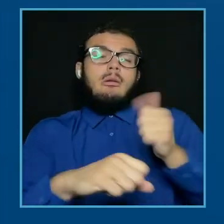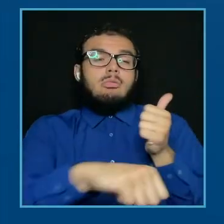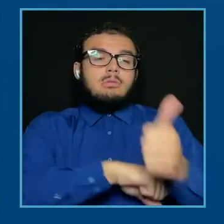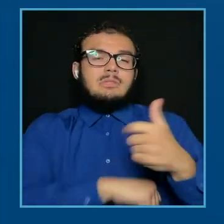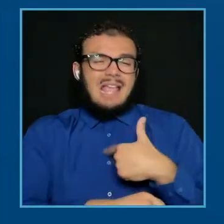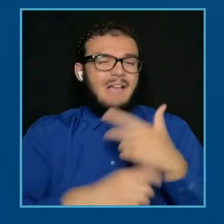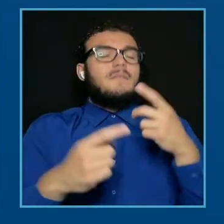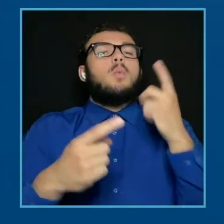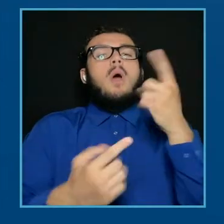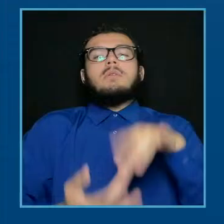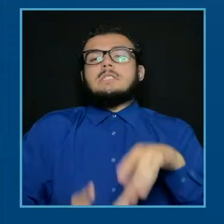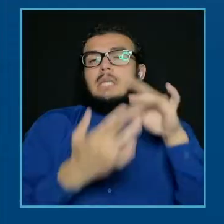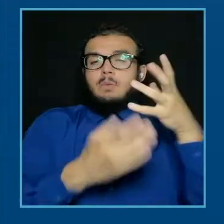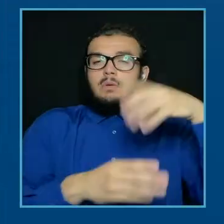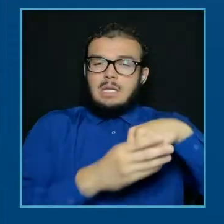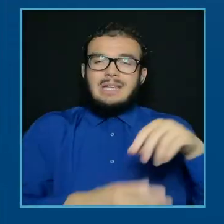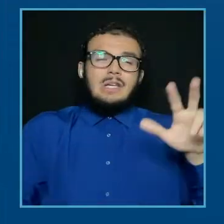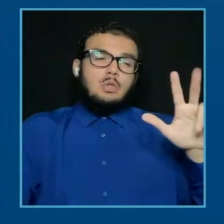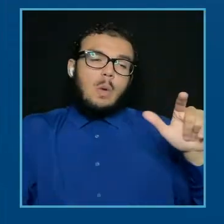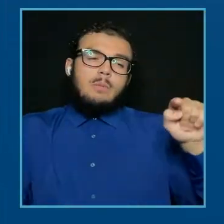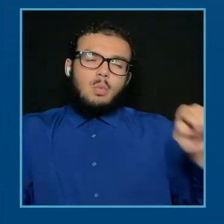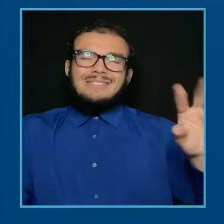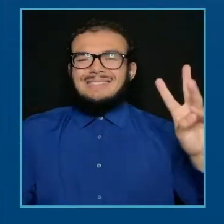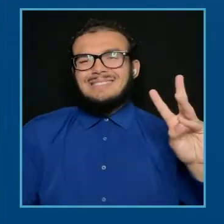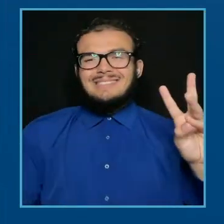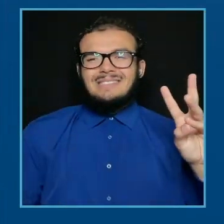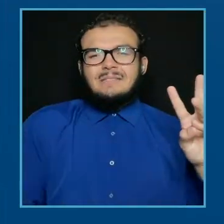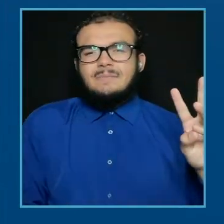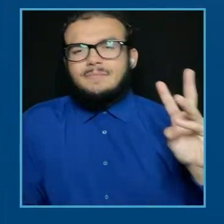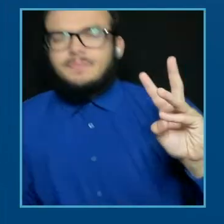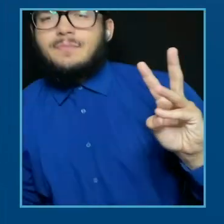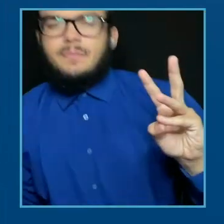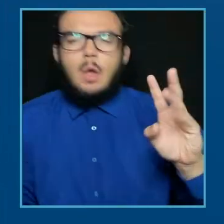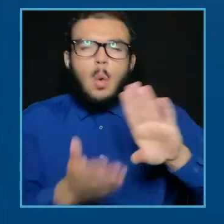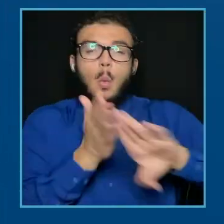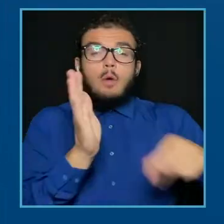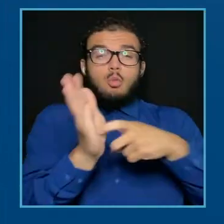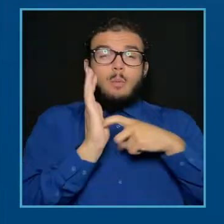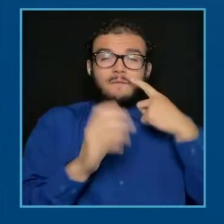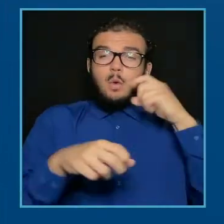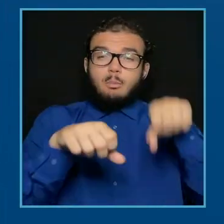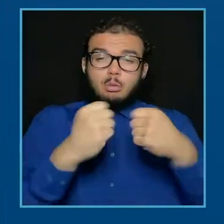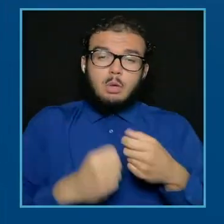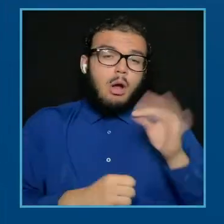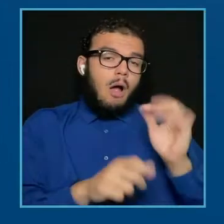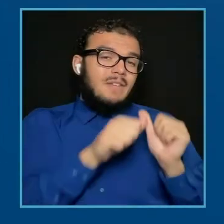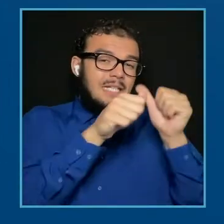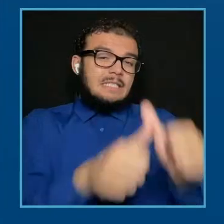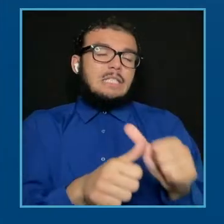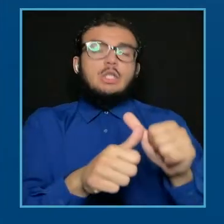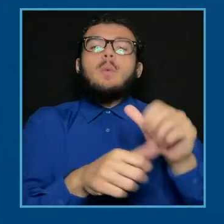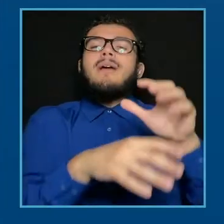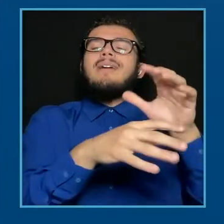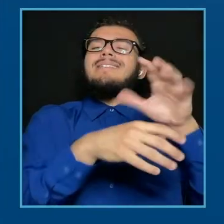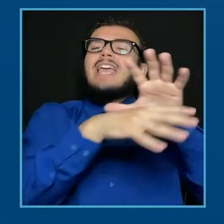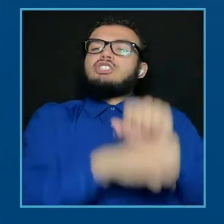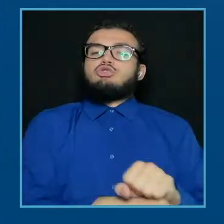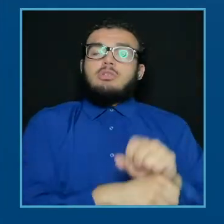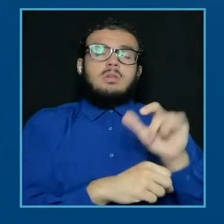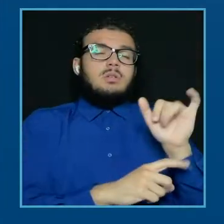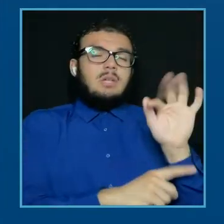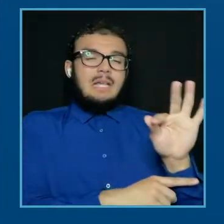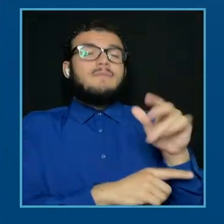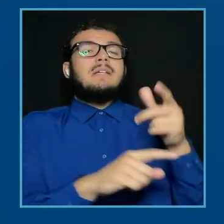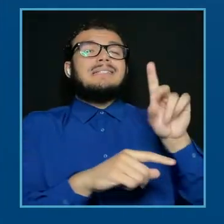this timeliness rule under 23-6, which waives the requirement for breaches of a continuing nature. And if the DNC